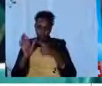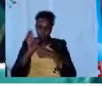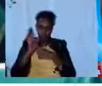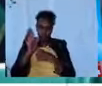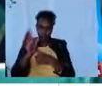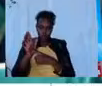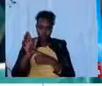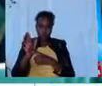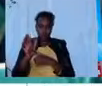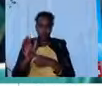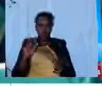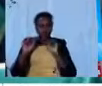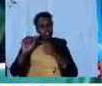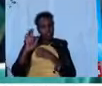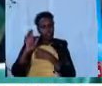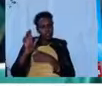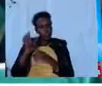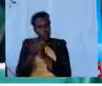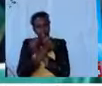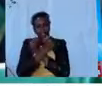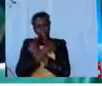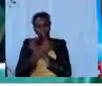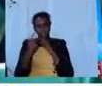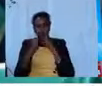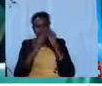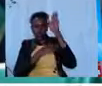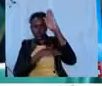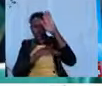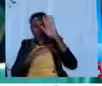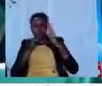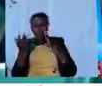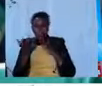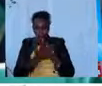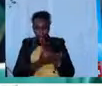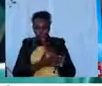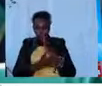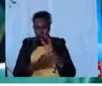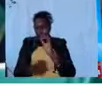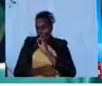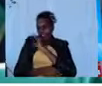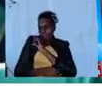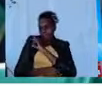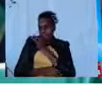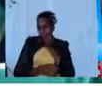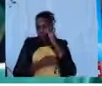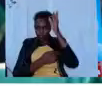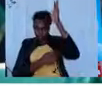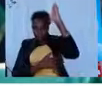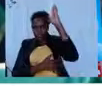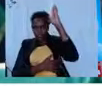or we can demonstrate the love to God through the fear of the Lord.